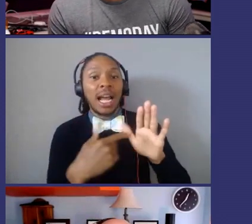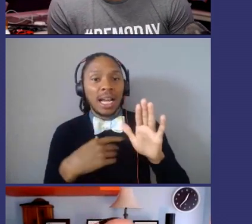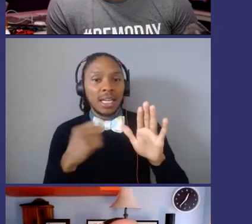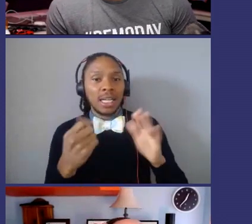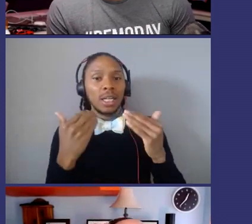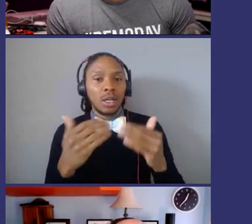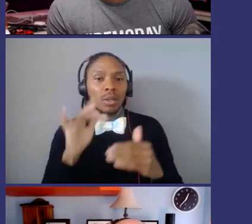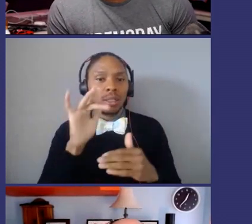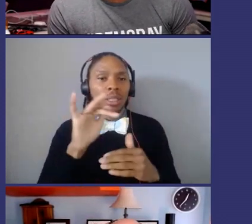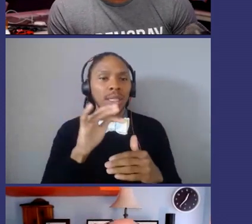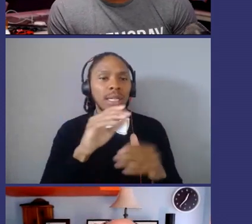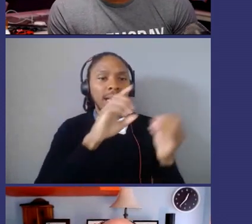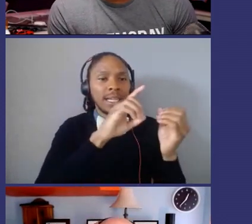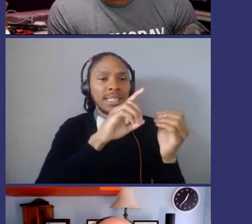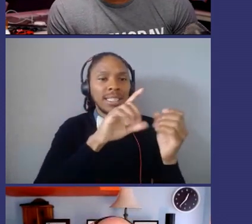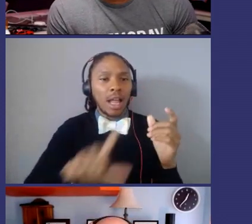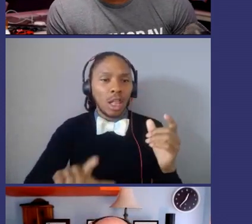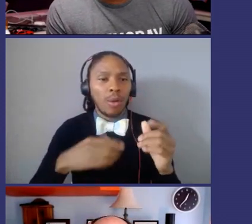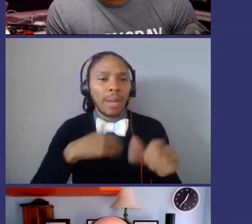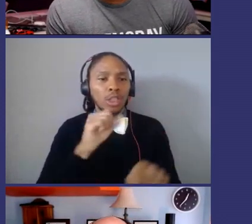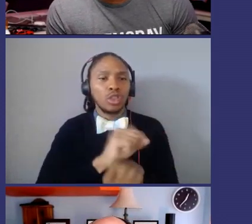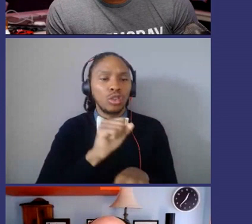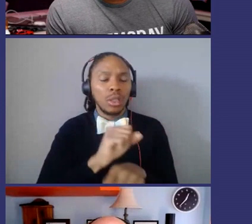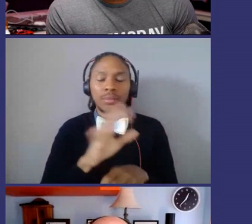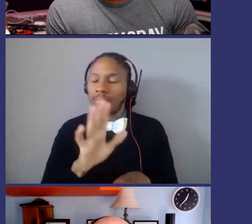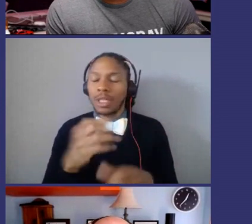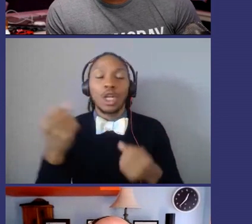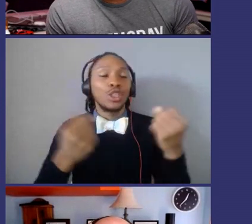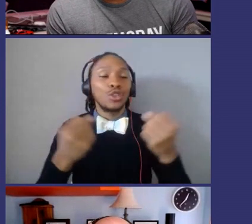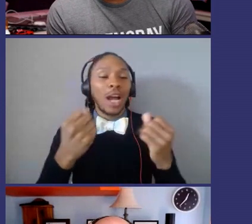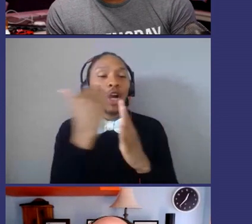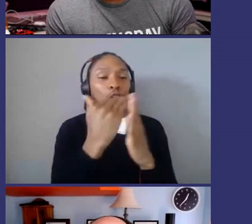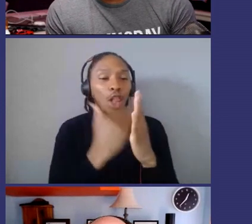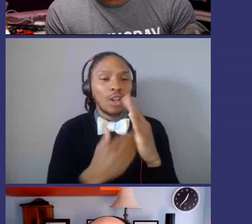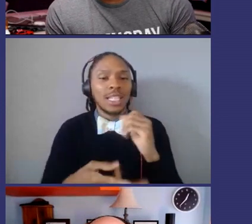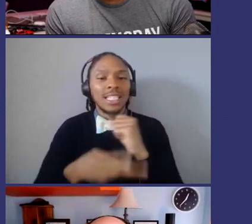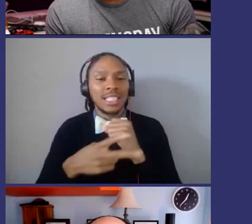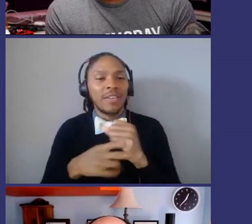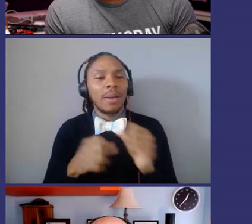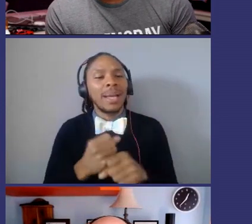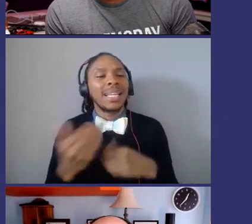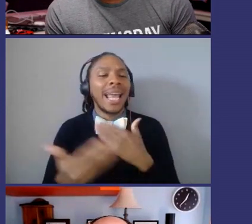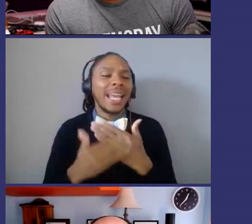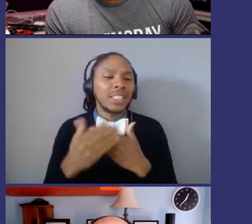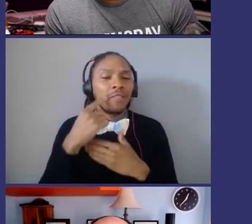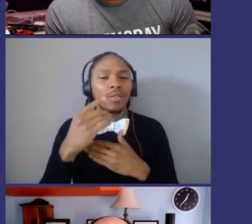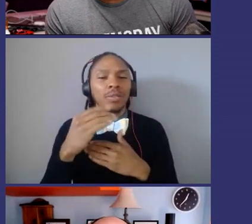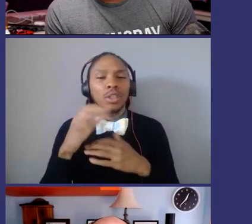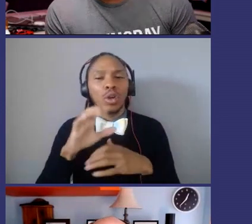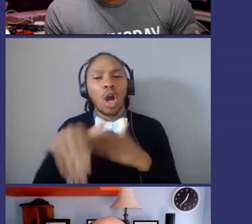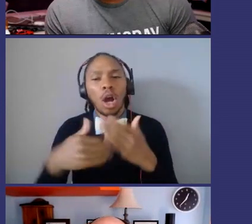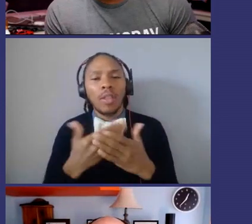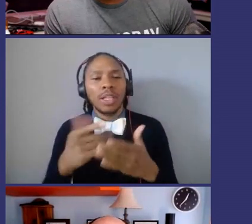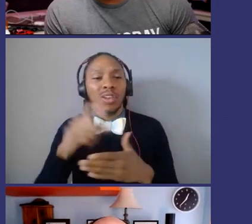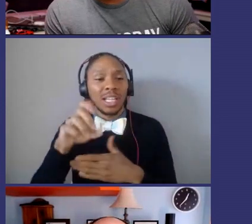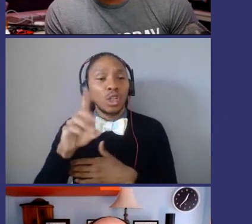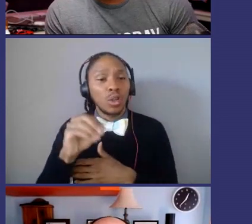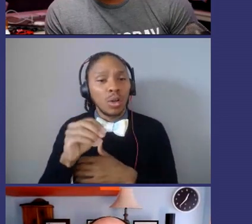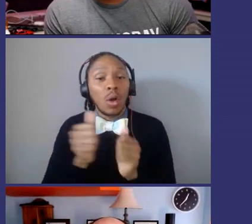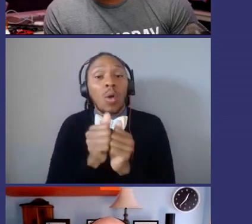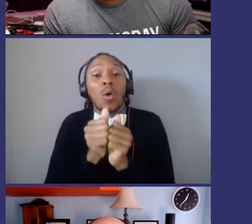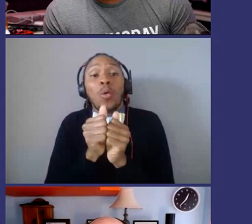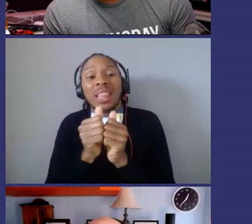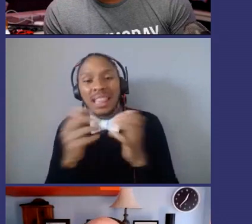can download my driver logs, save them locally. So it makes it a lot easier to do all the things that you need to do without